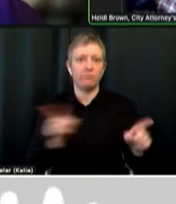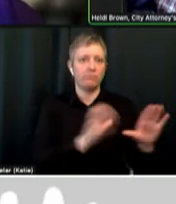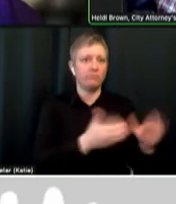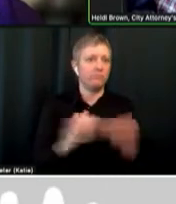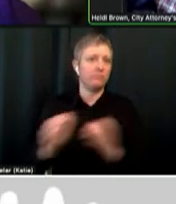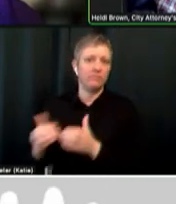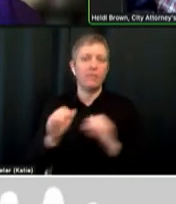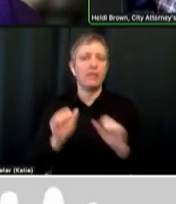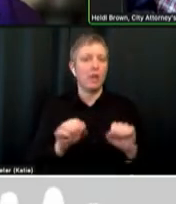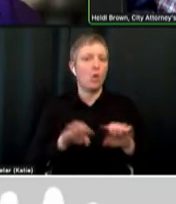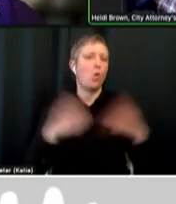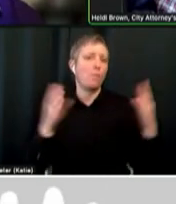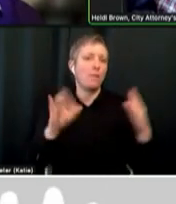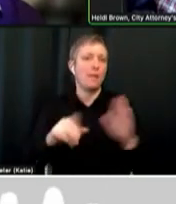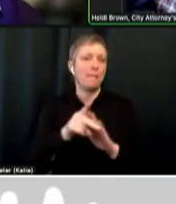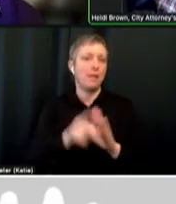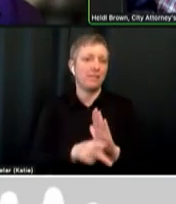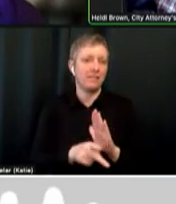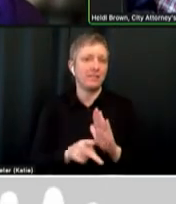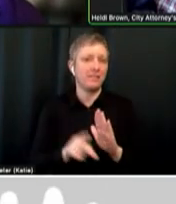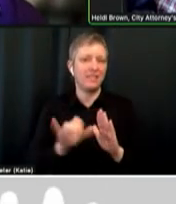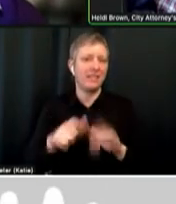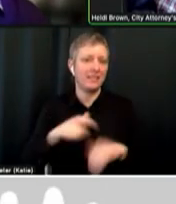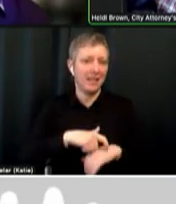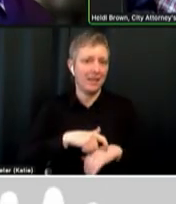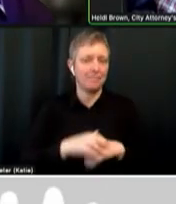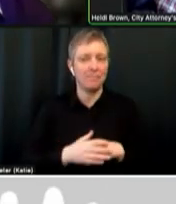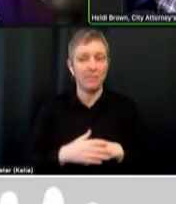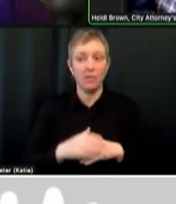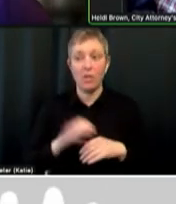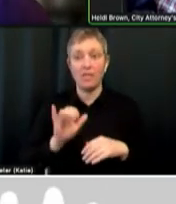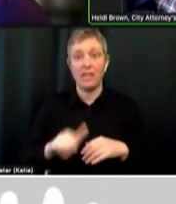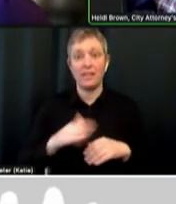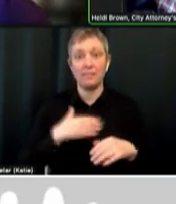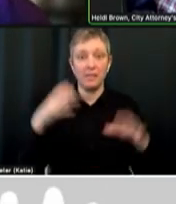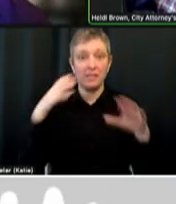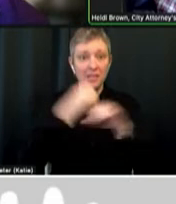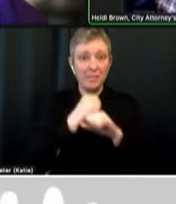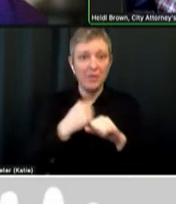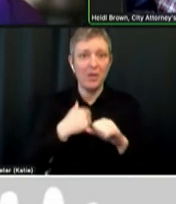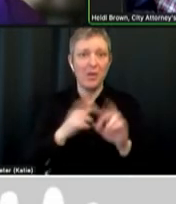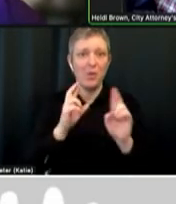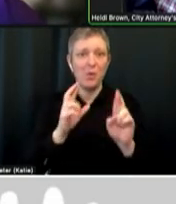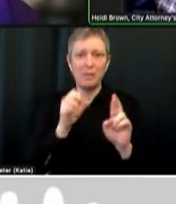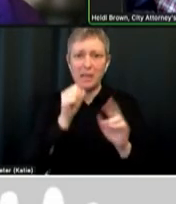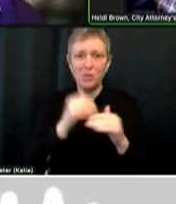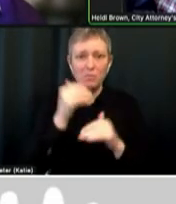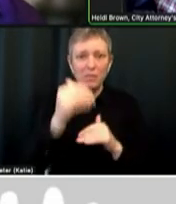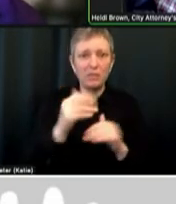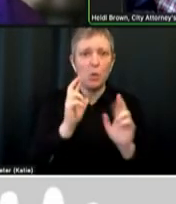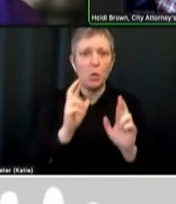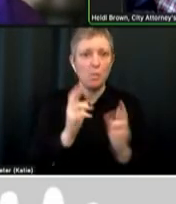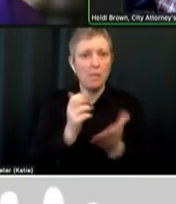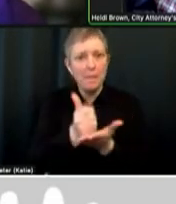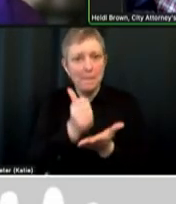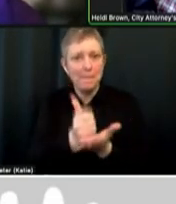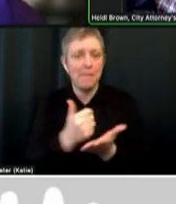That, I think, is my summary. I hope that's not too much, and I hope that was helpful to folks. And I'll look in the chat and try to answer some